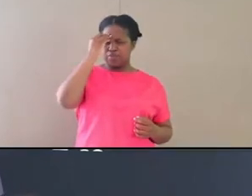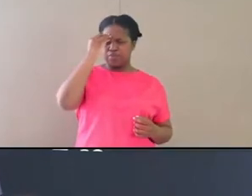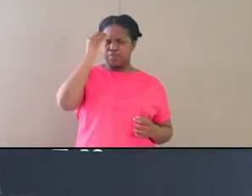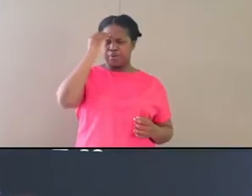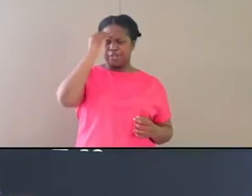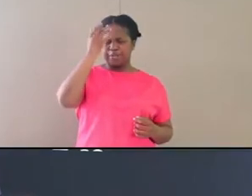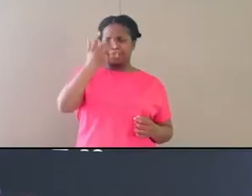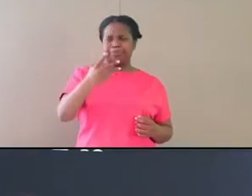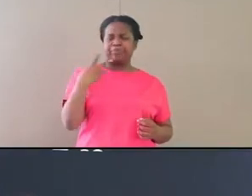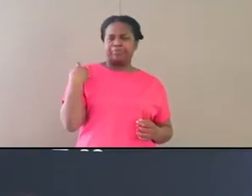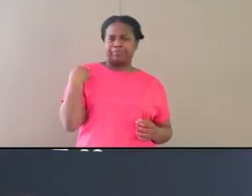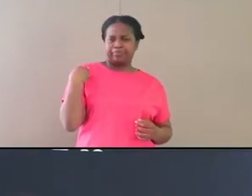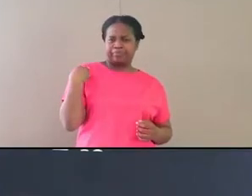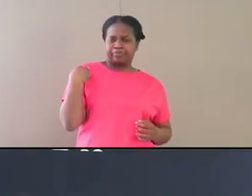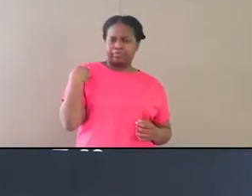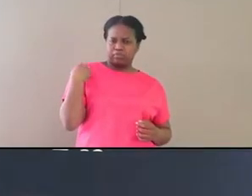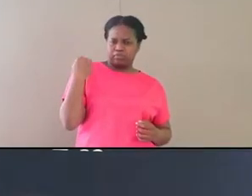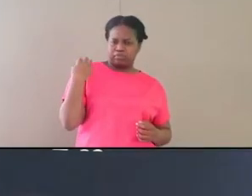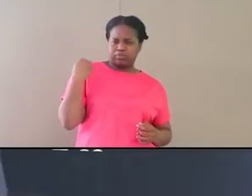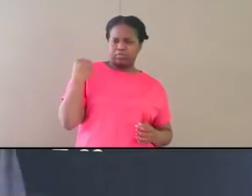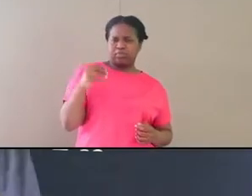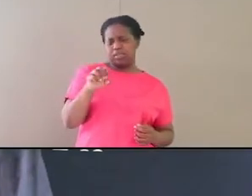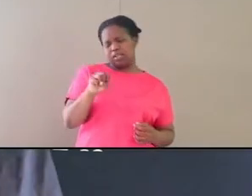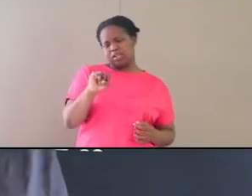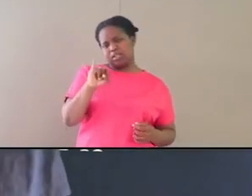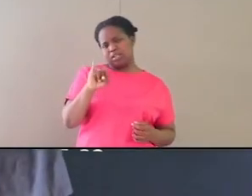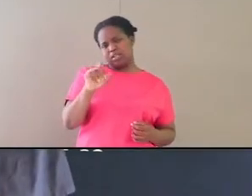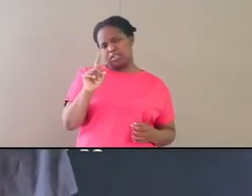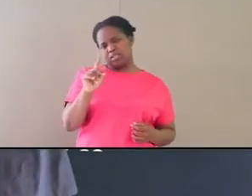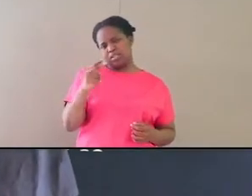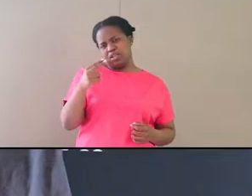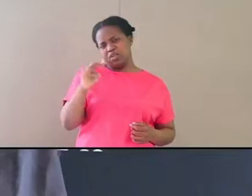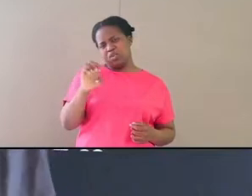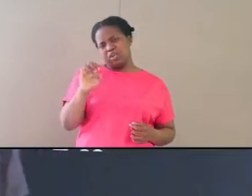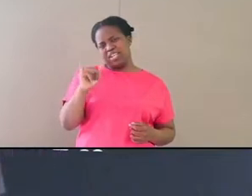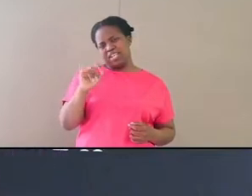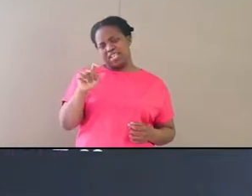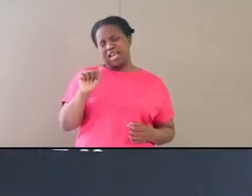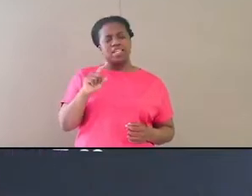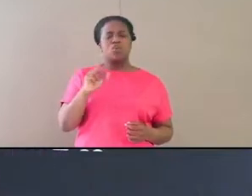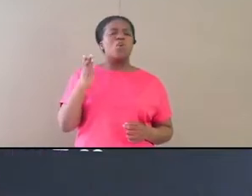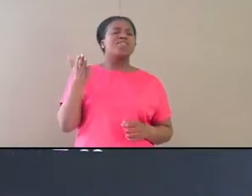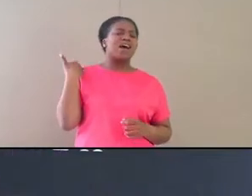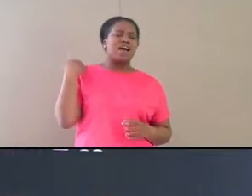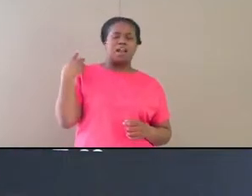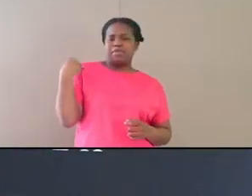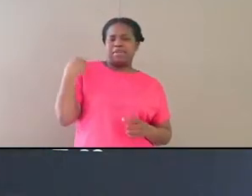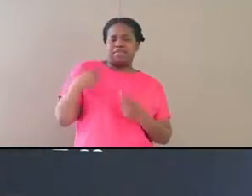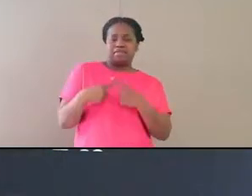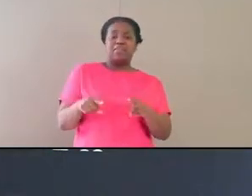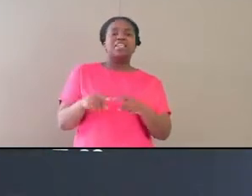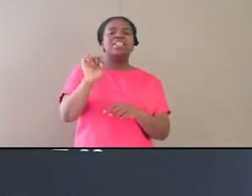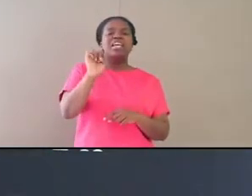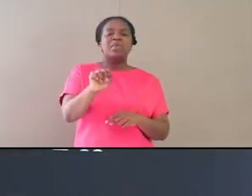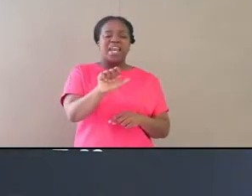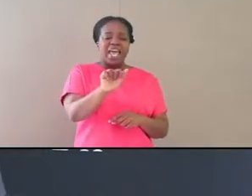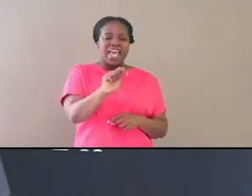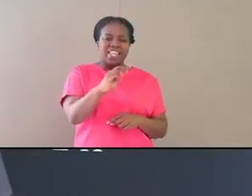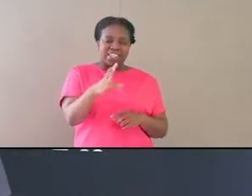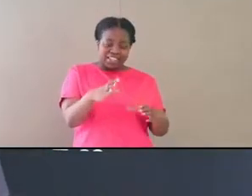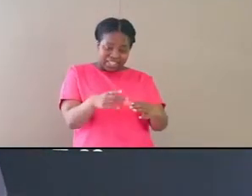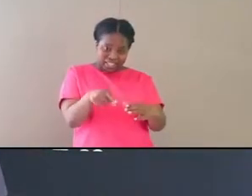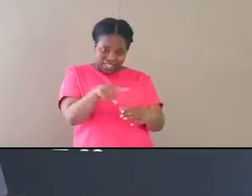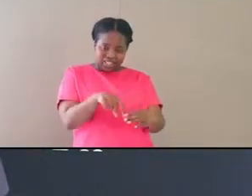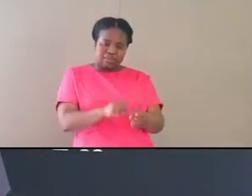Minister Square Year. I said, yes, but he wasn't a minister at the time. Temba says, no, Mastura, in the ANC, he was